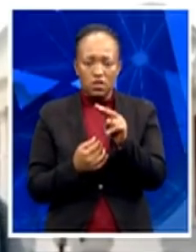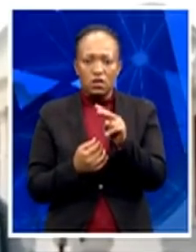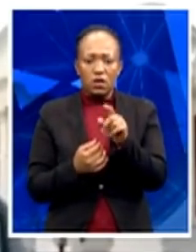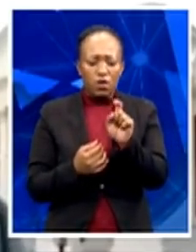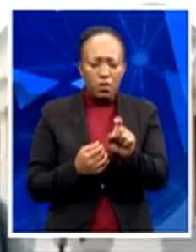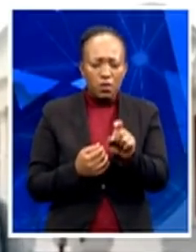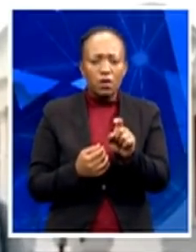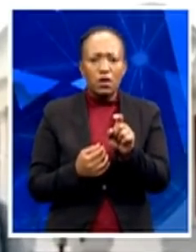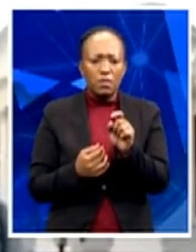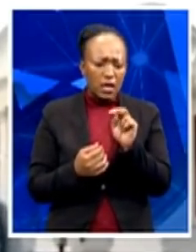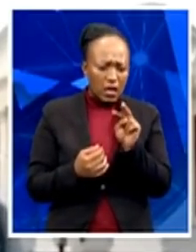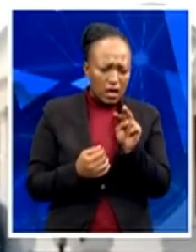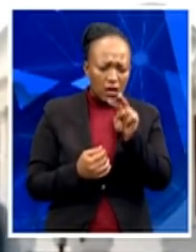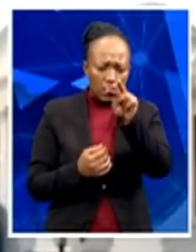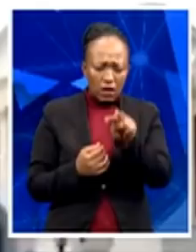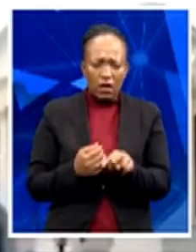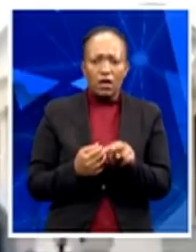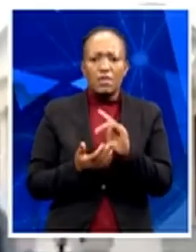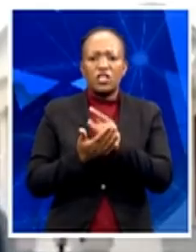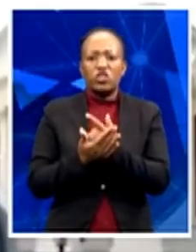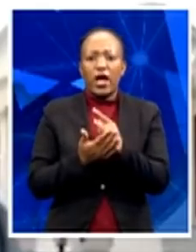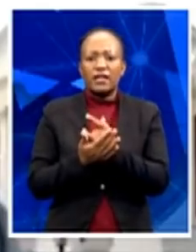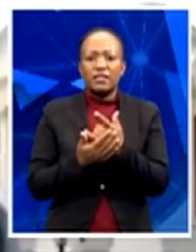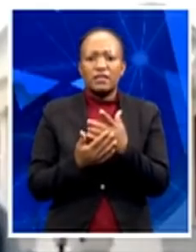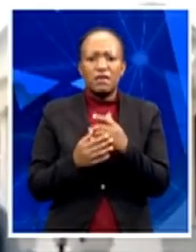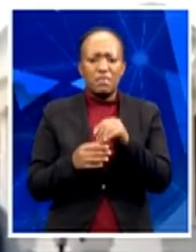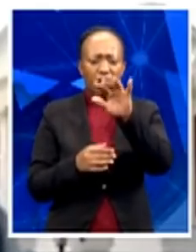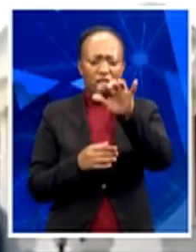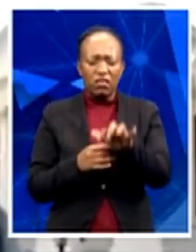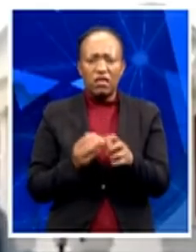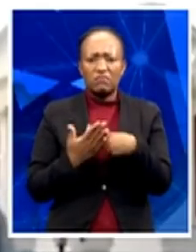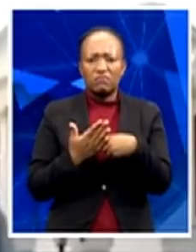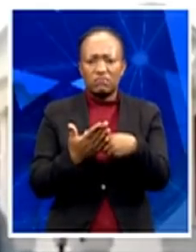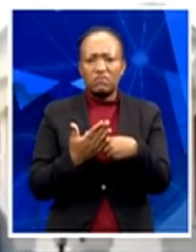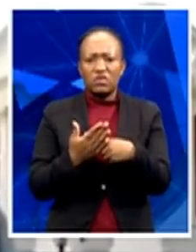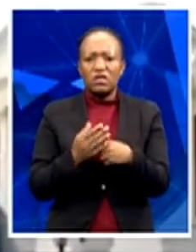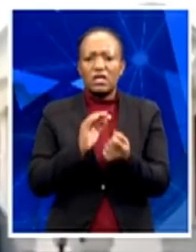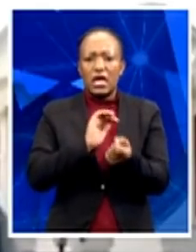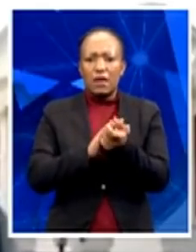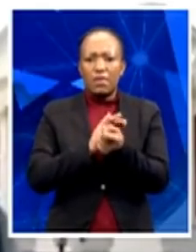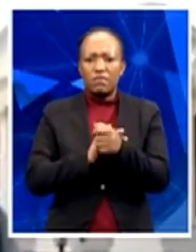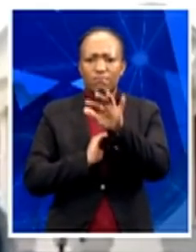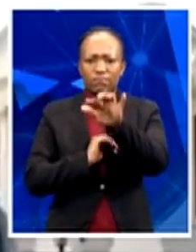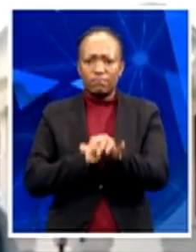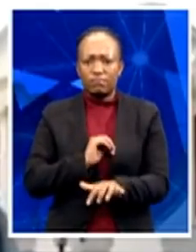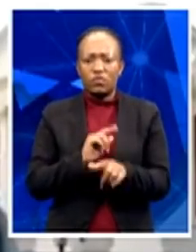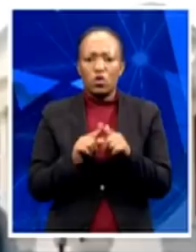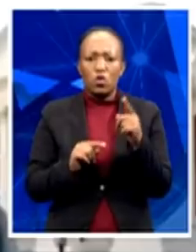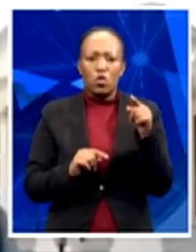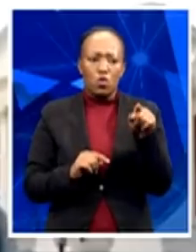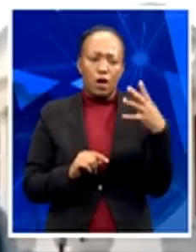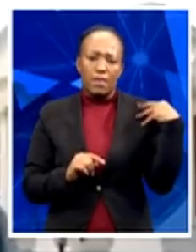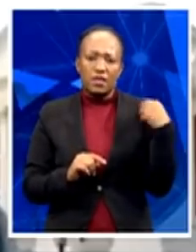Now I notice there's been a whole host of discussions that are going on in the light of, Minister, that you will be leaving us in an hour's